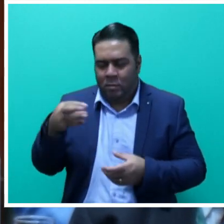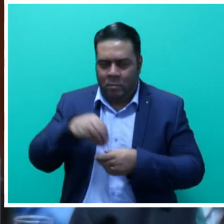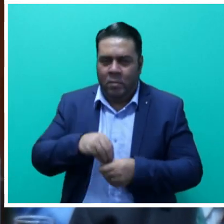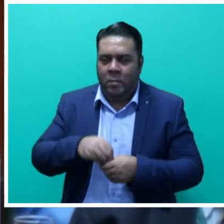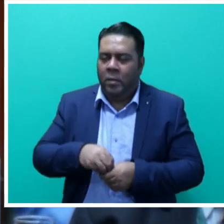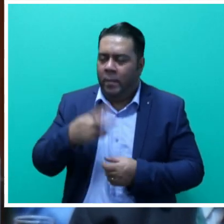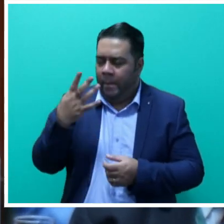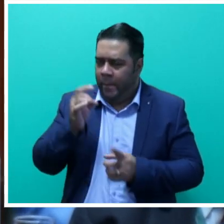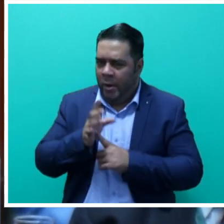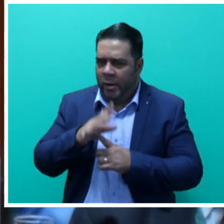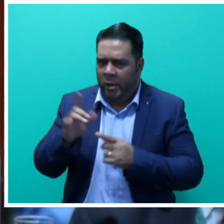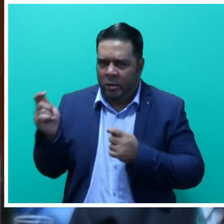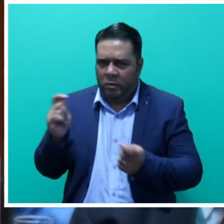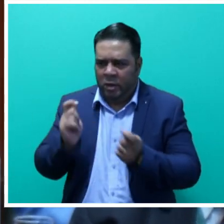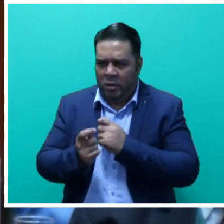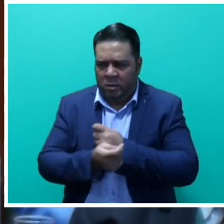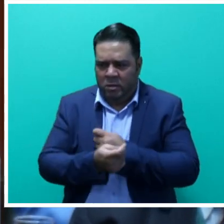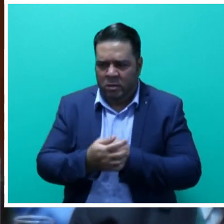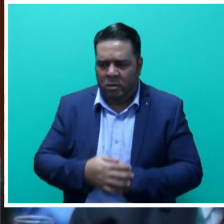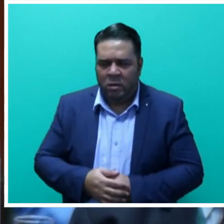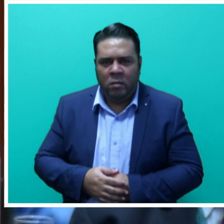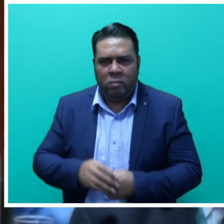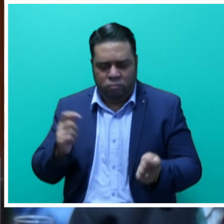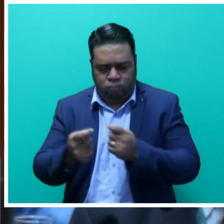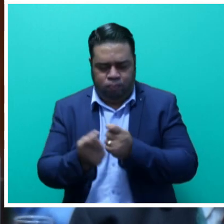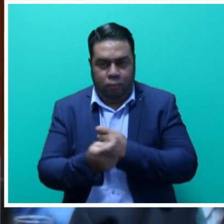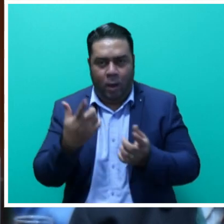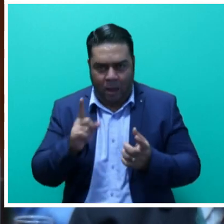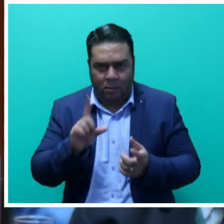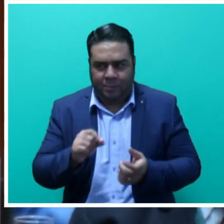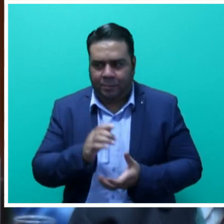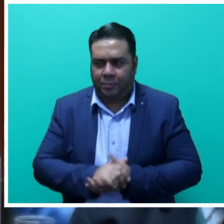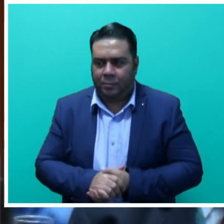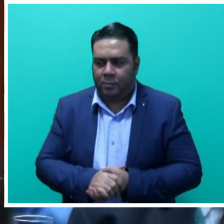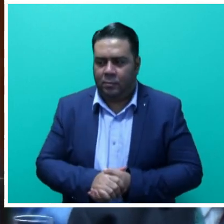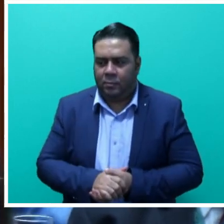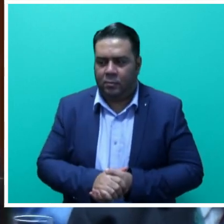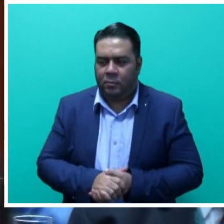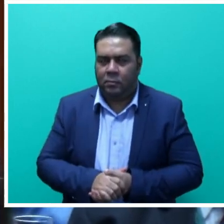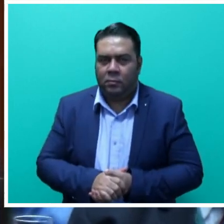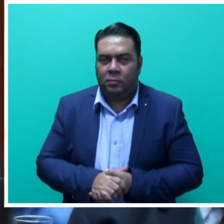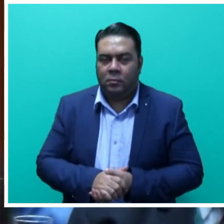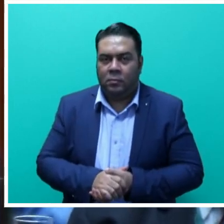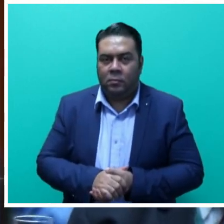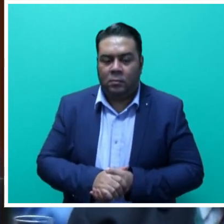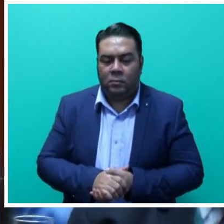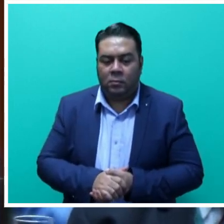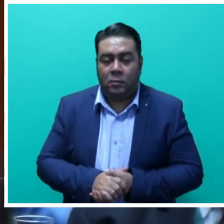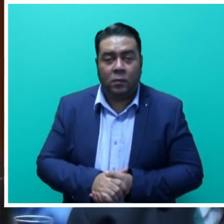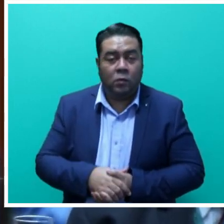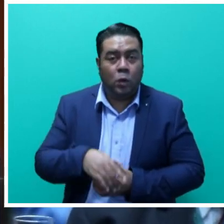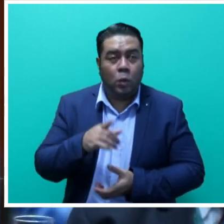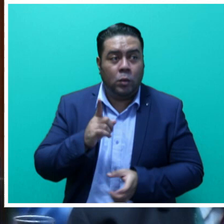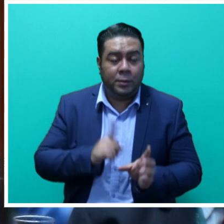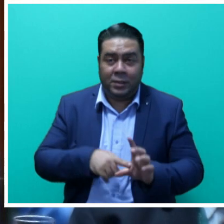way. Phase 2 is valued at $70 million and will tentatively run from year 3 to